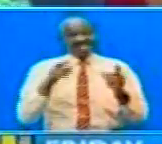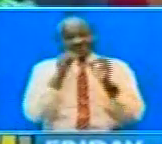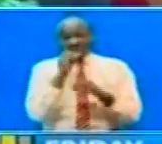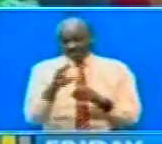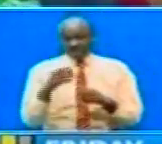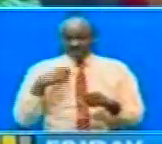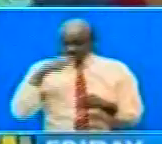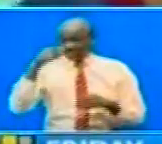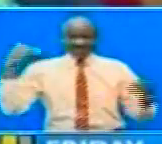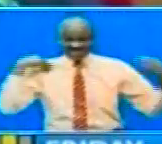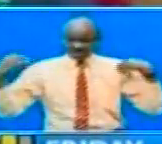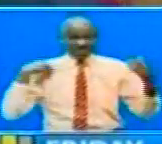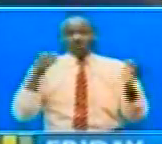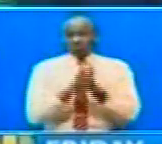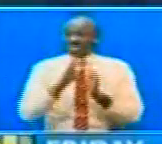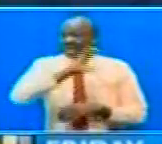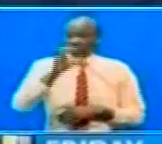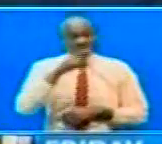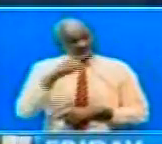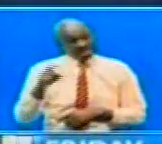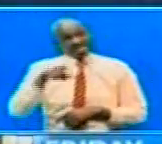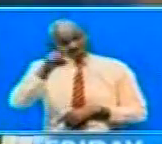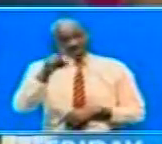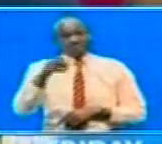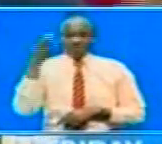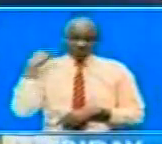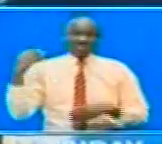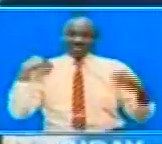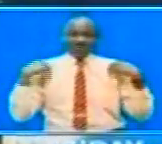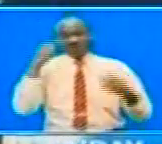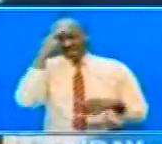let them not interfere with the counties, the same way they have interfered with Narok,